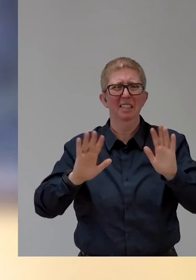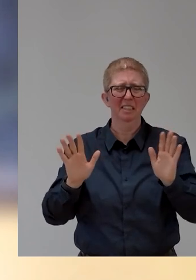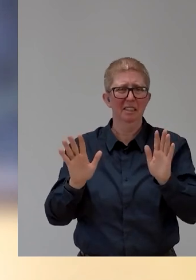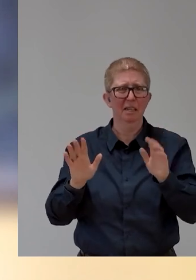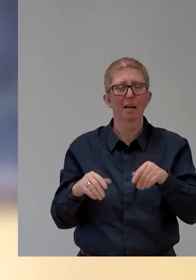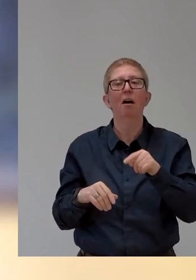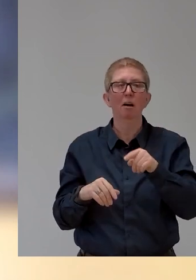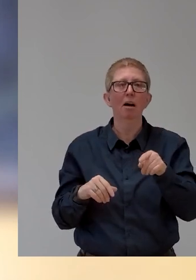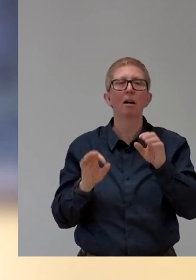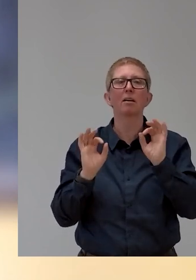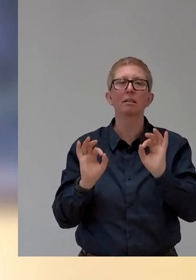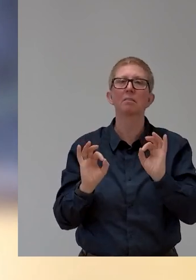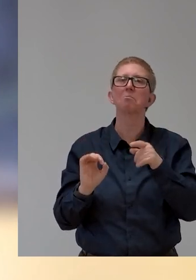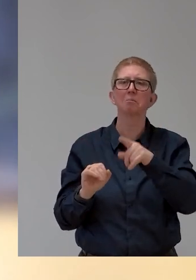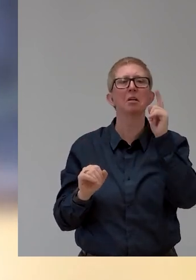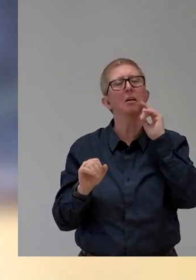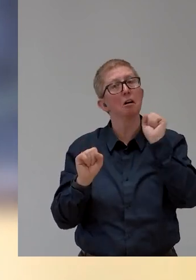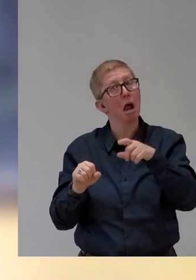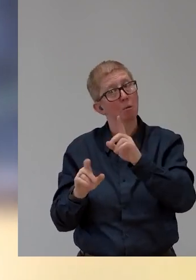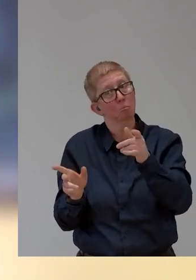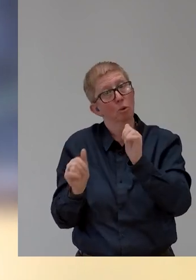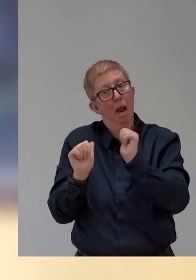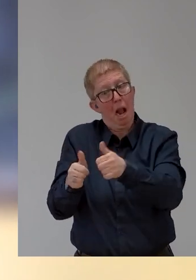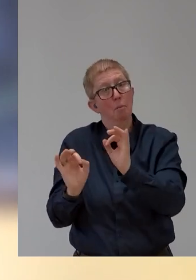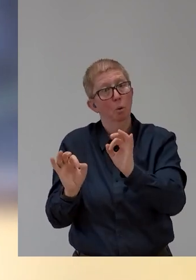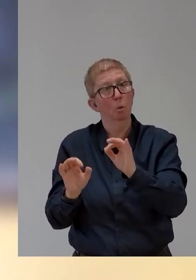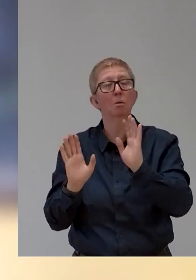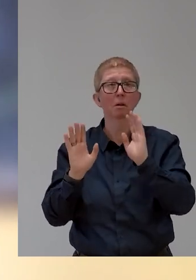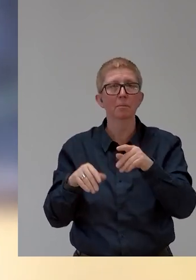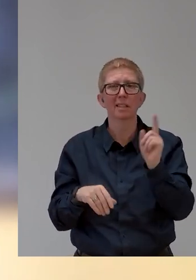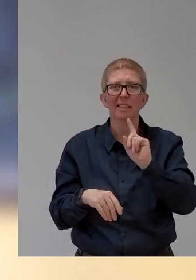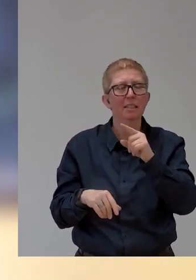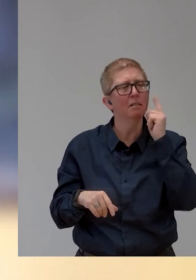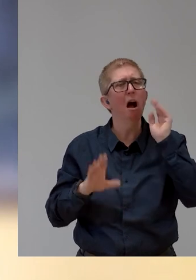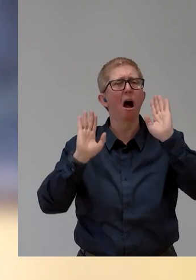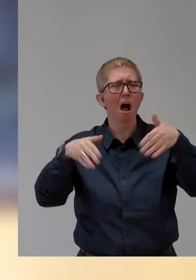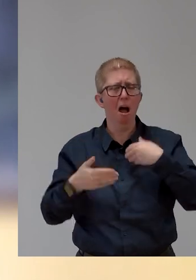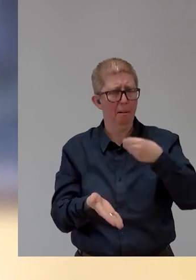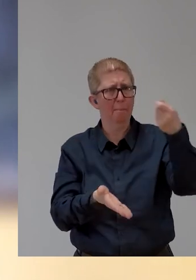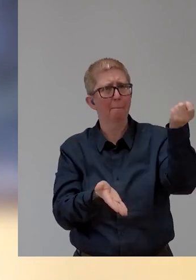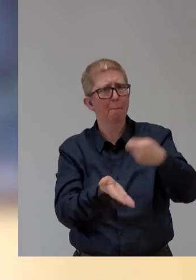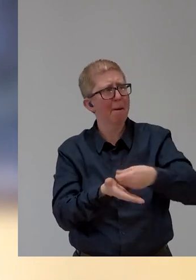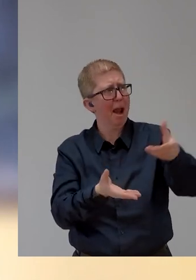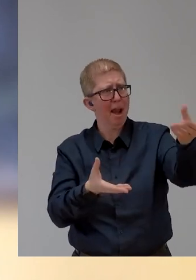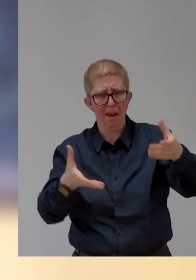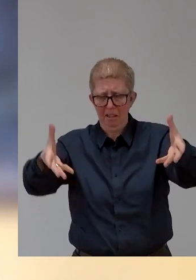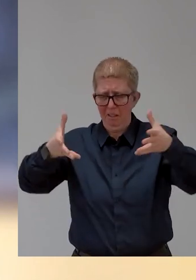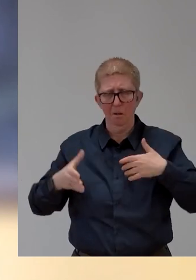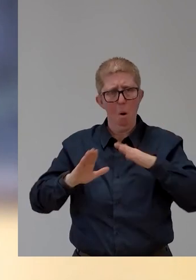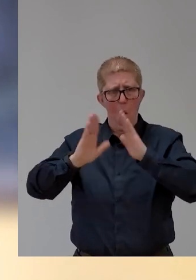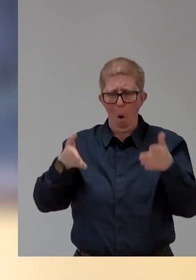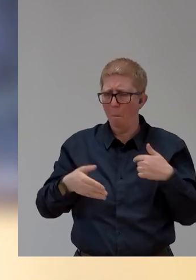that simple that, you know, anybody can just take one print whatever they want and, you know, people making their own cars and stuff like that. That's not going to happen.